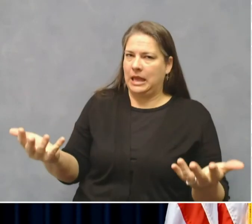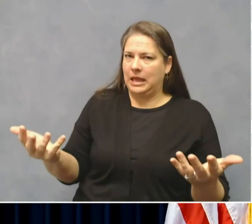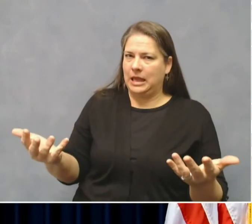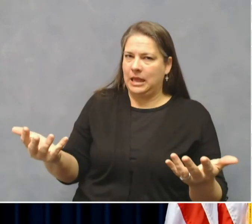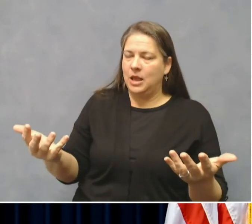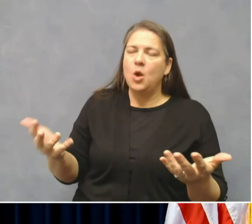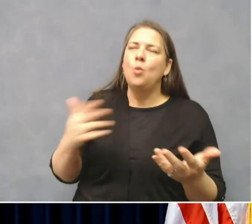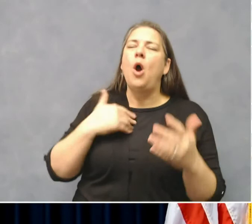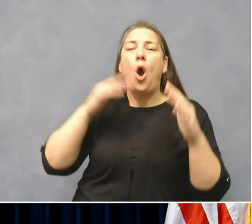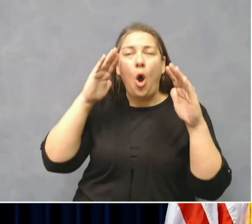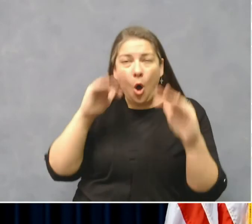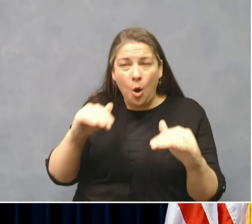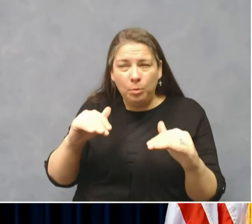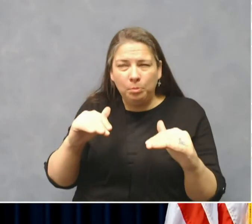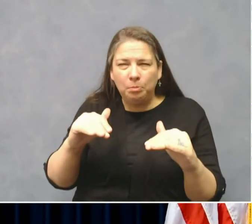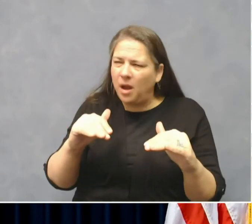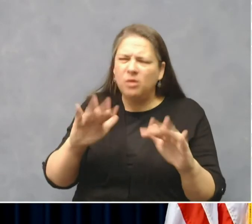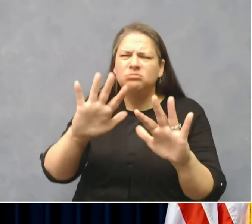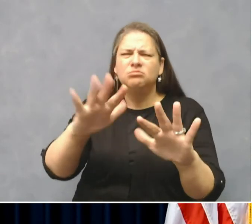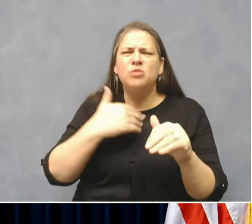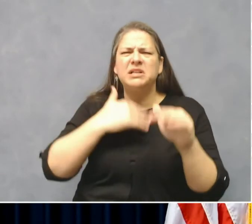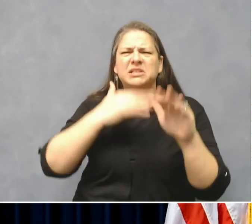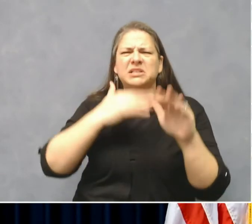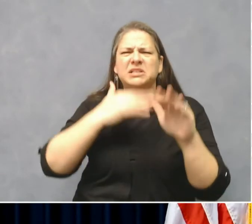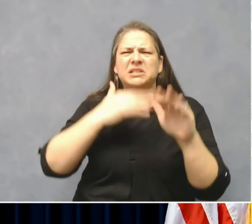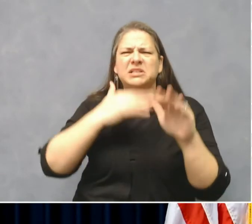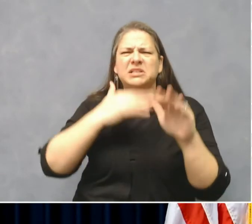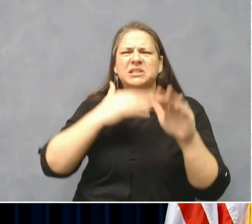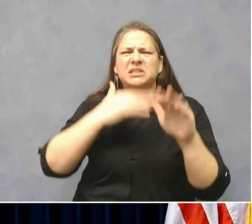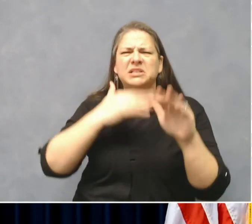ramps up. And if there are a third,